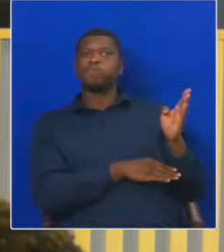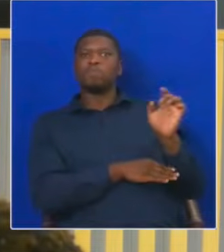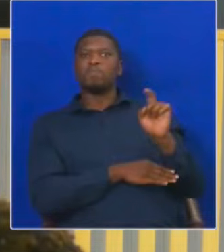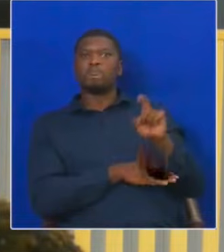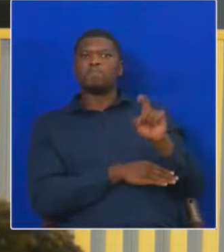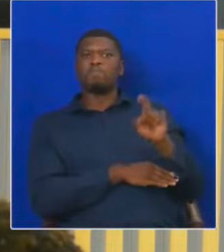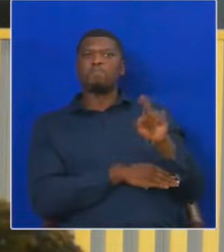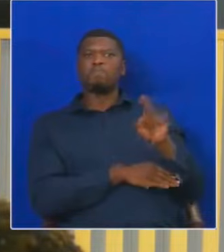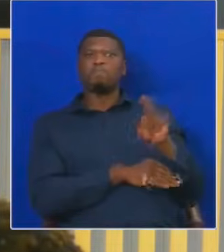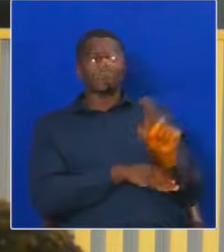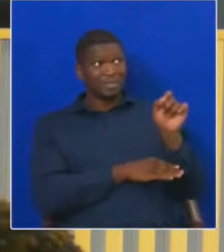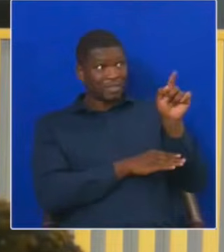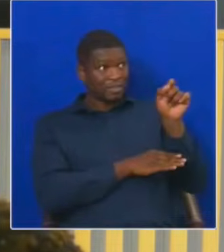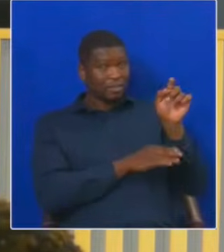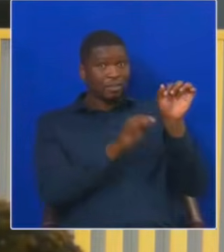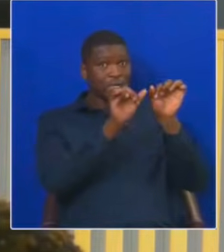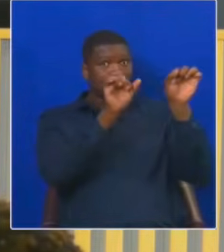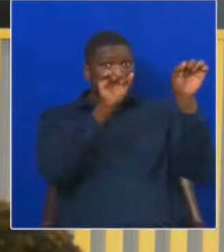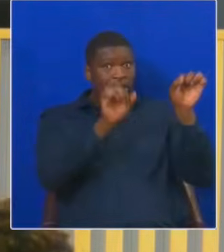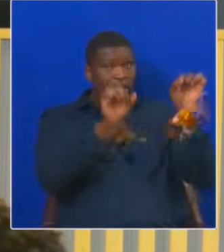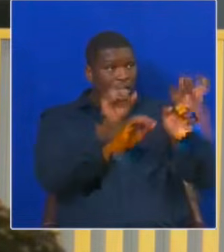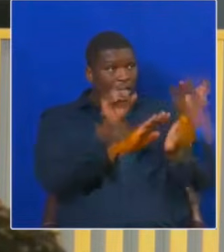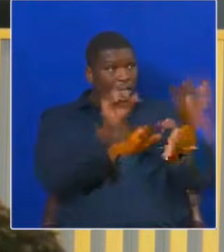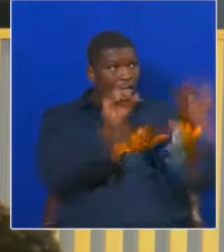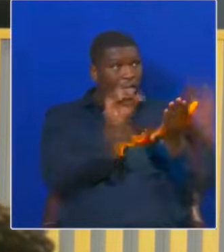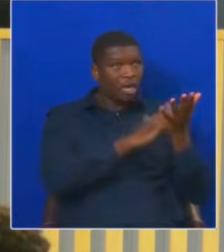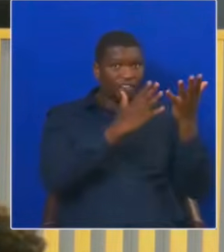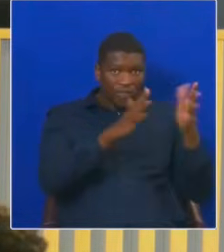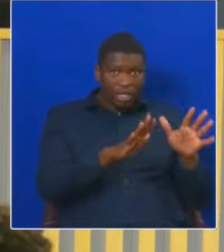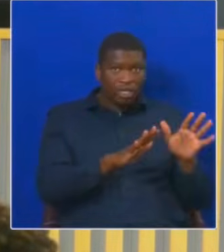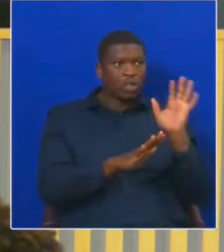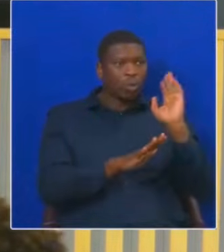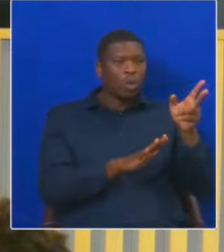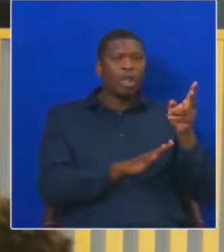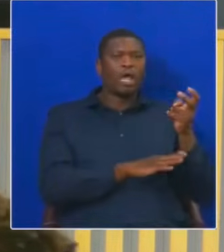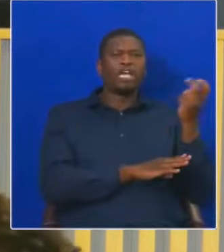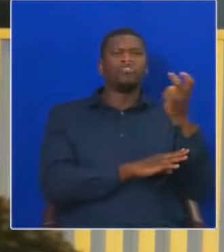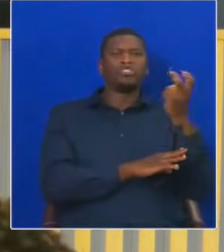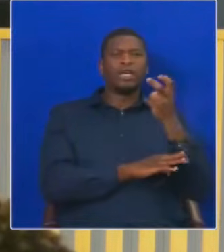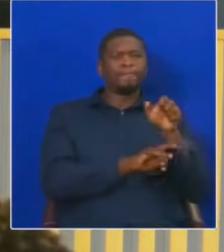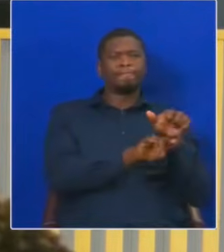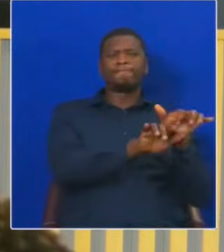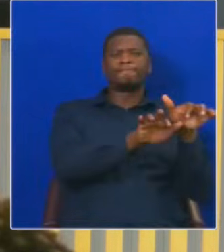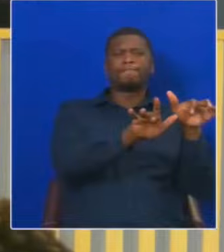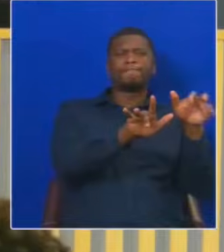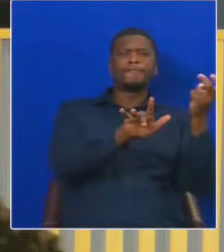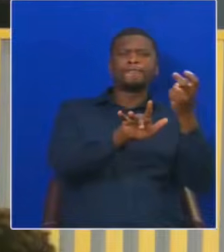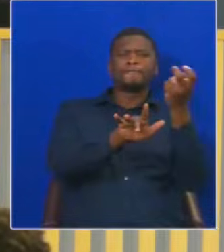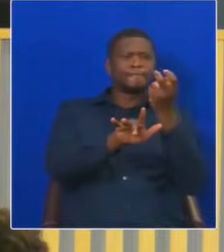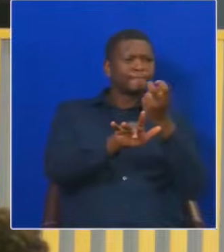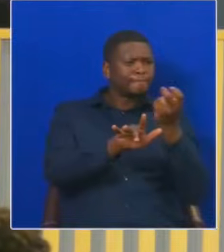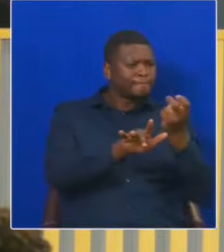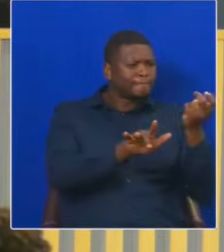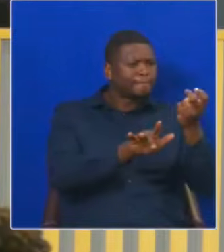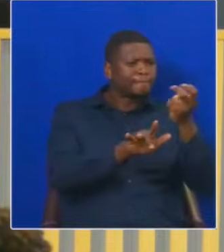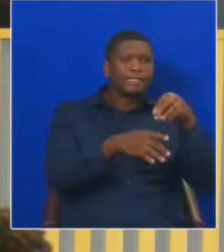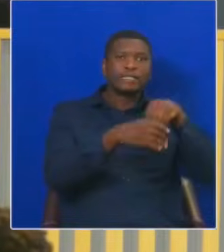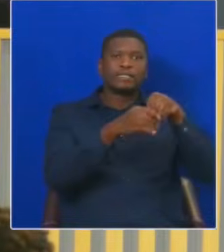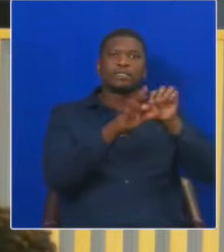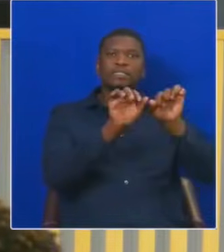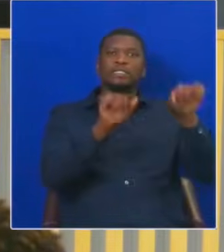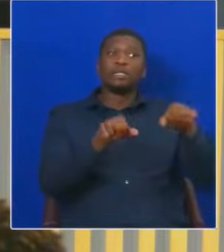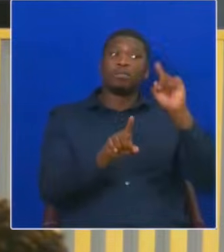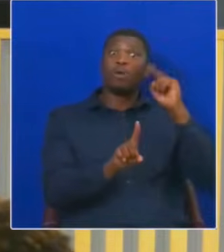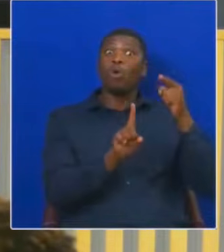make a search, it will conduct a search on the system to determine if